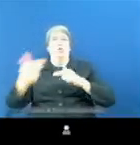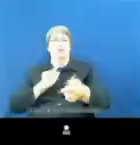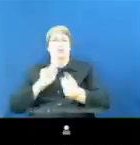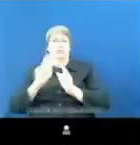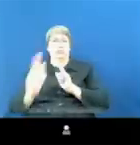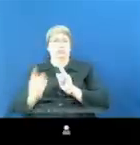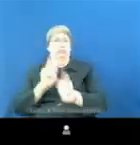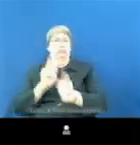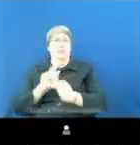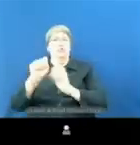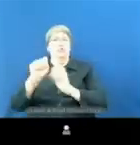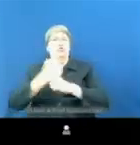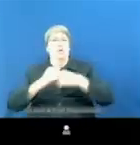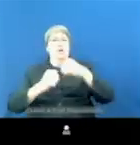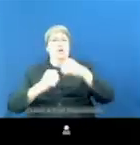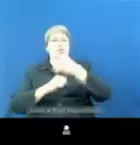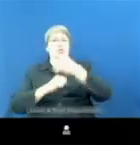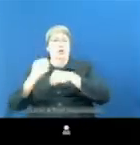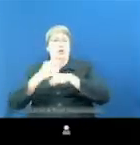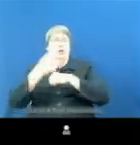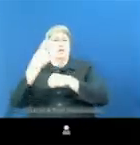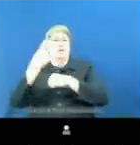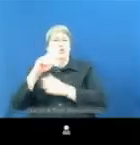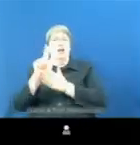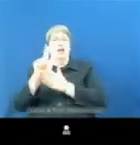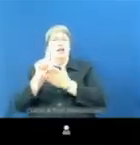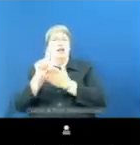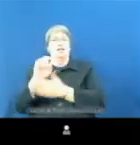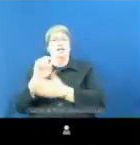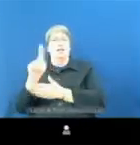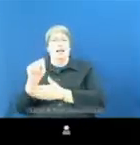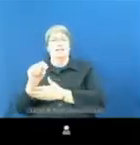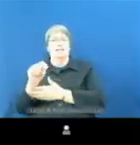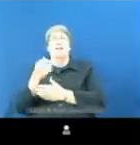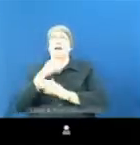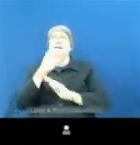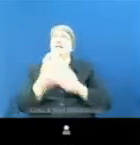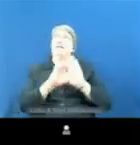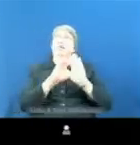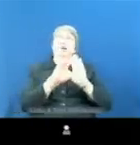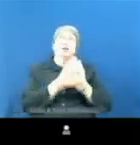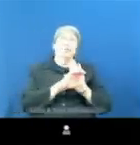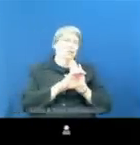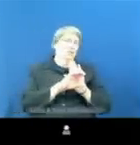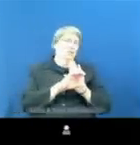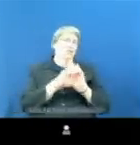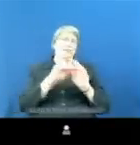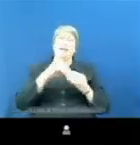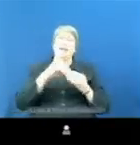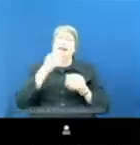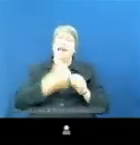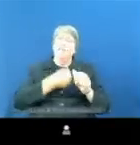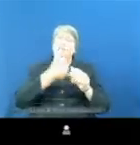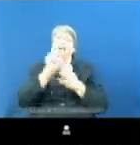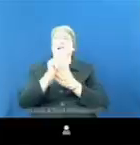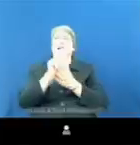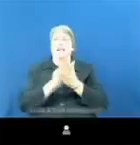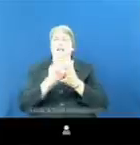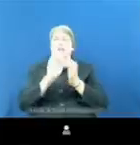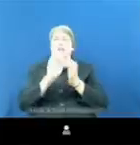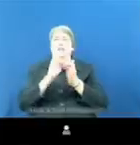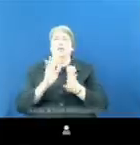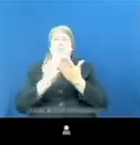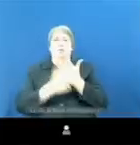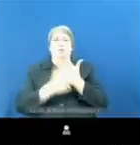And there are characteristics of legal language that are studied in almost every legal interpreting program, from